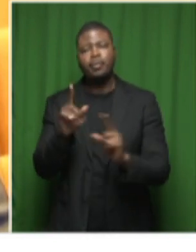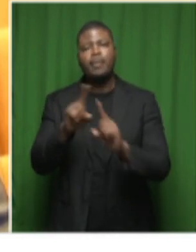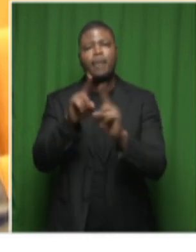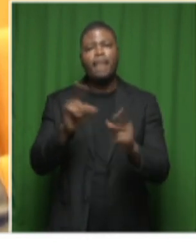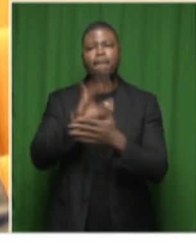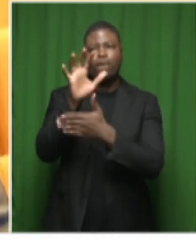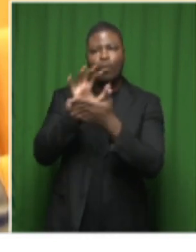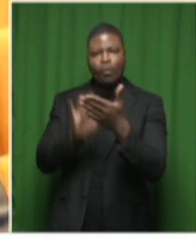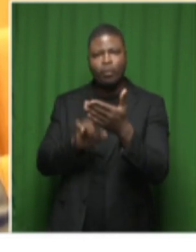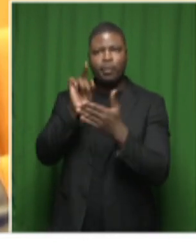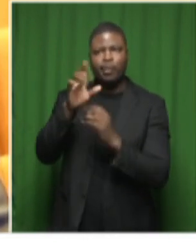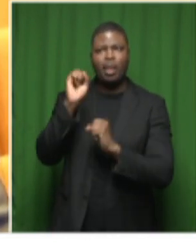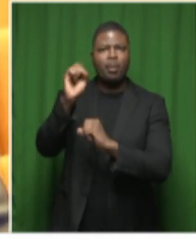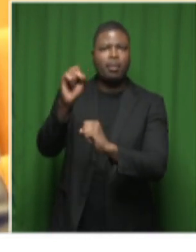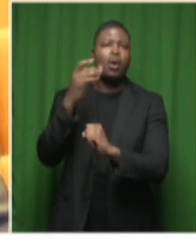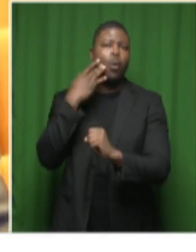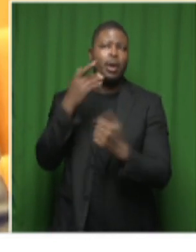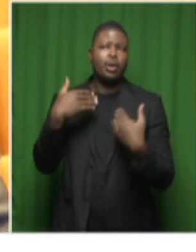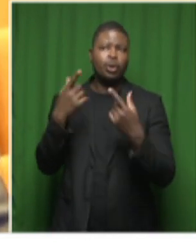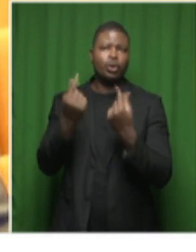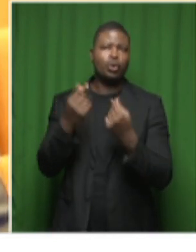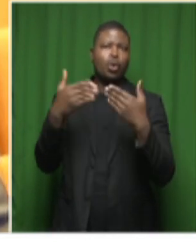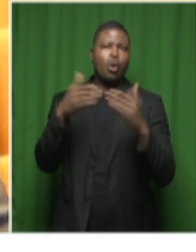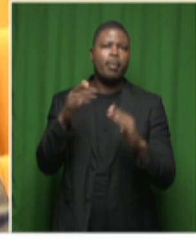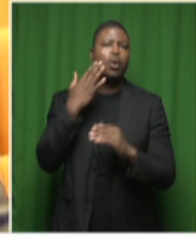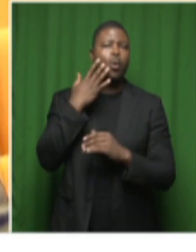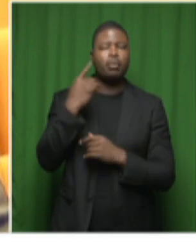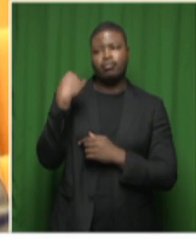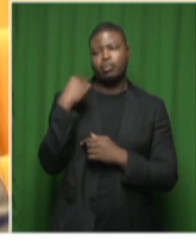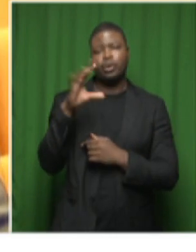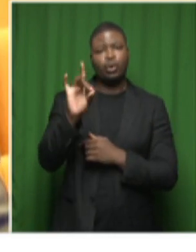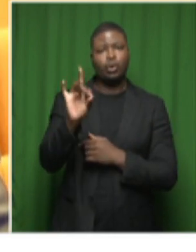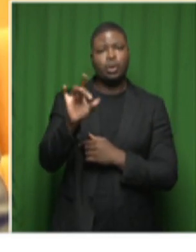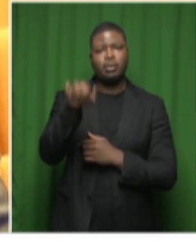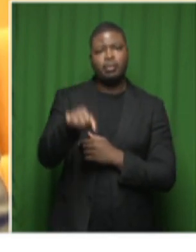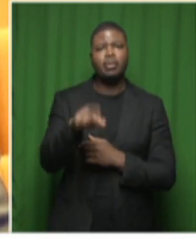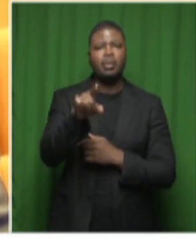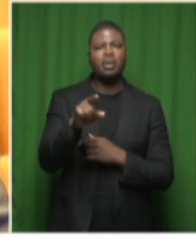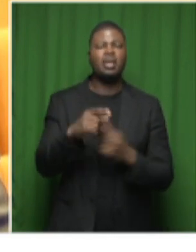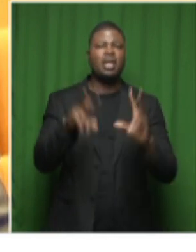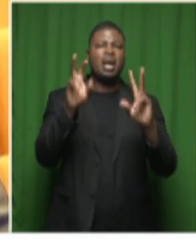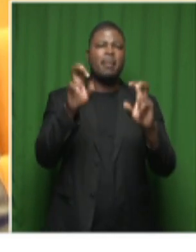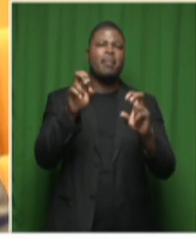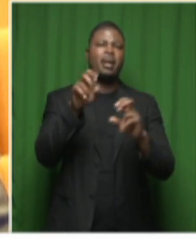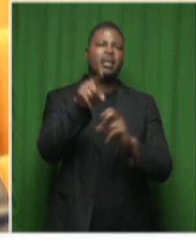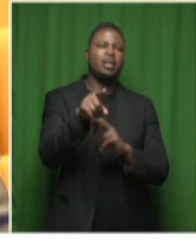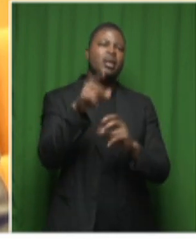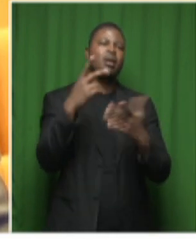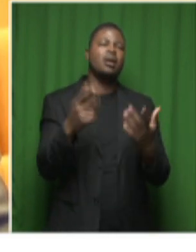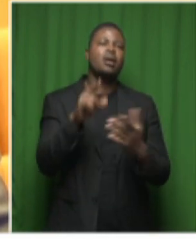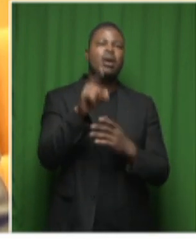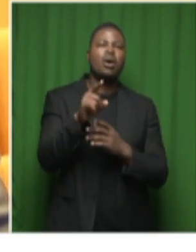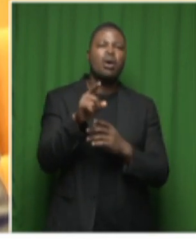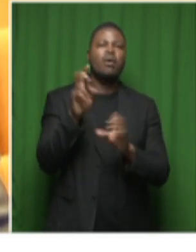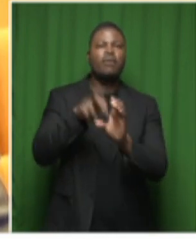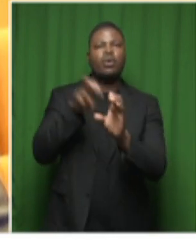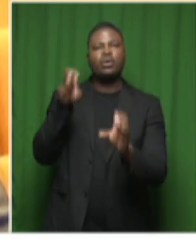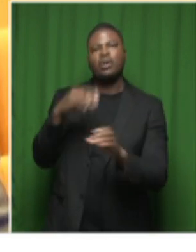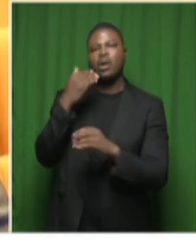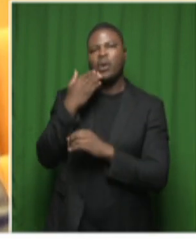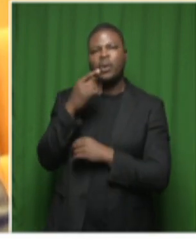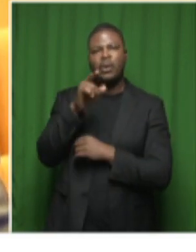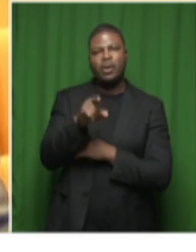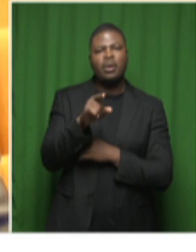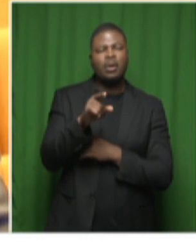the opening on Tuesday, where you addressed the matter of the withdrawal of key stakeholders, let's call